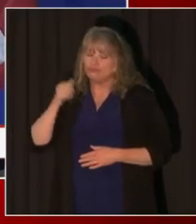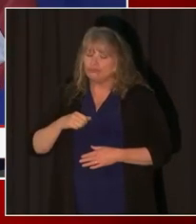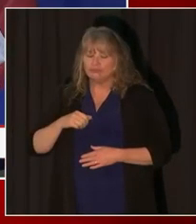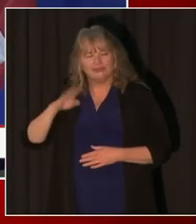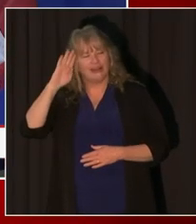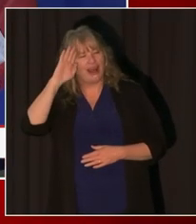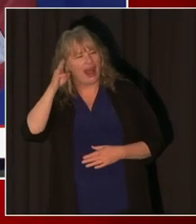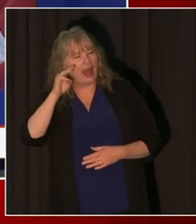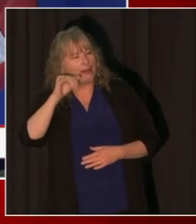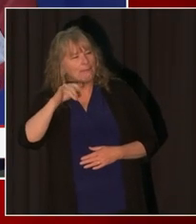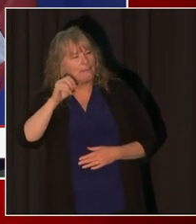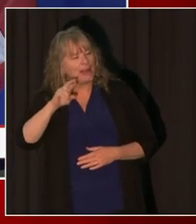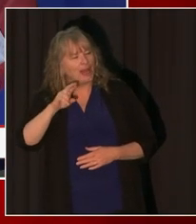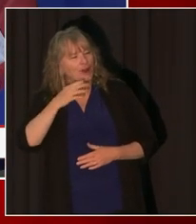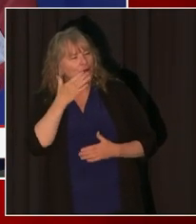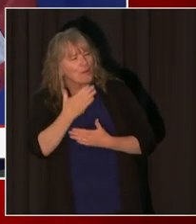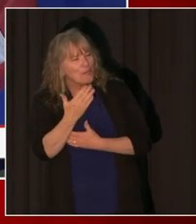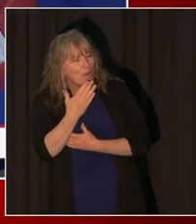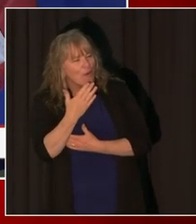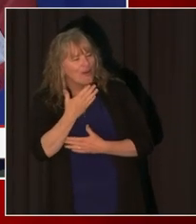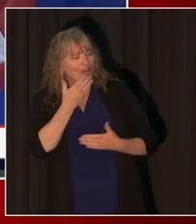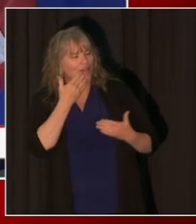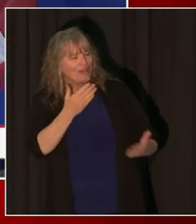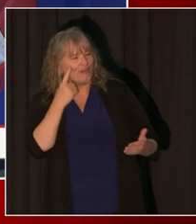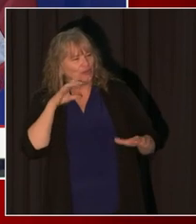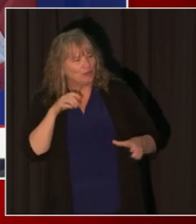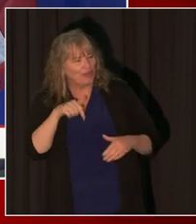Hi, Mayor. Good morning. Thanks for doing this. Thank you.